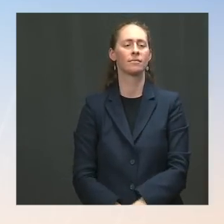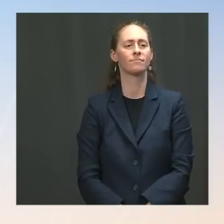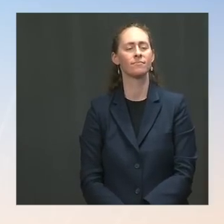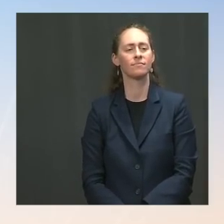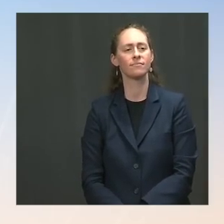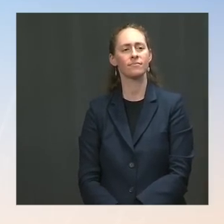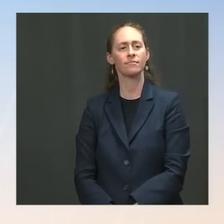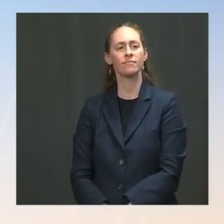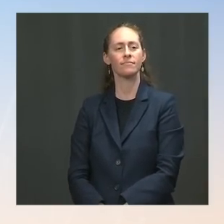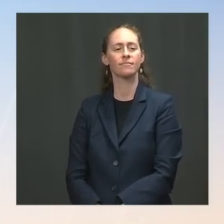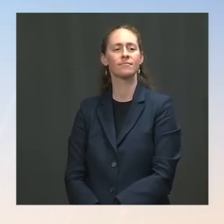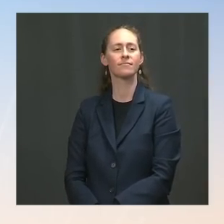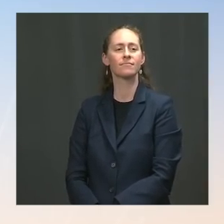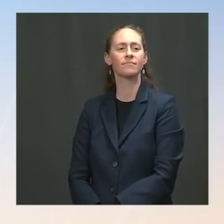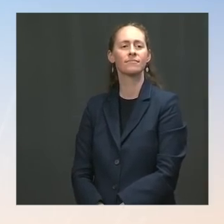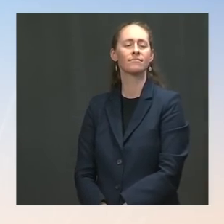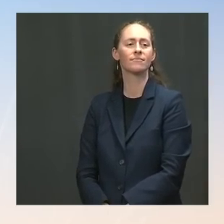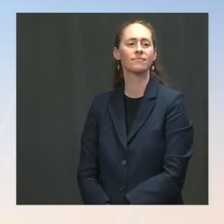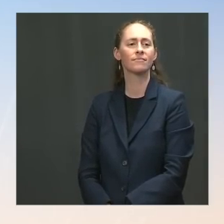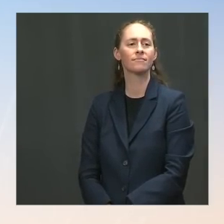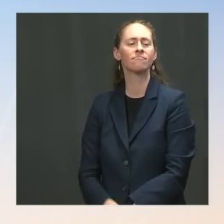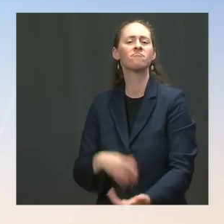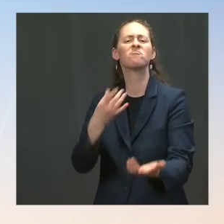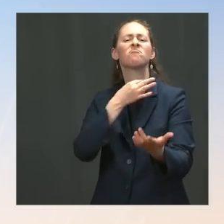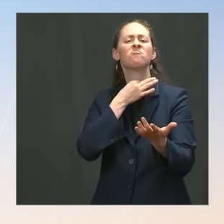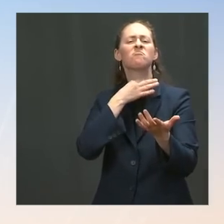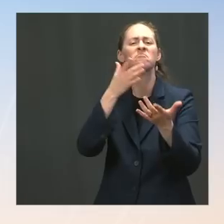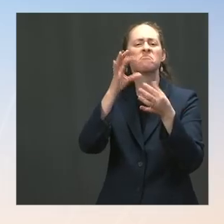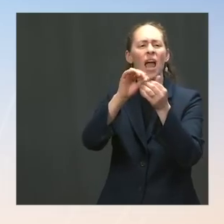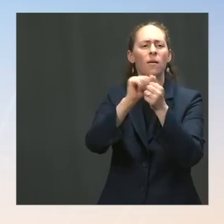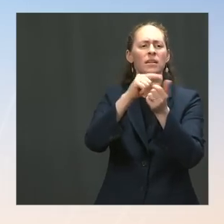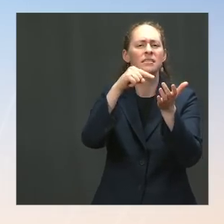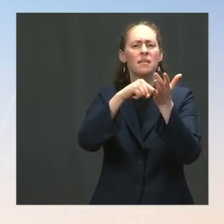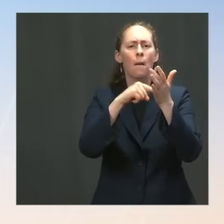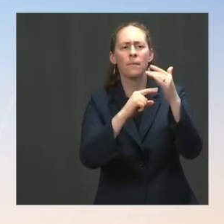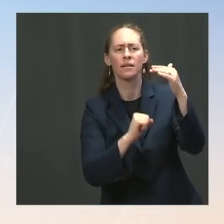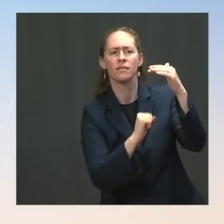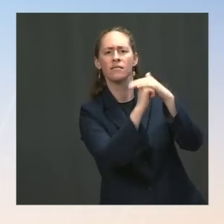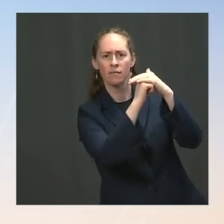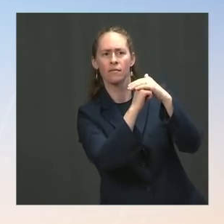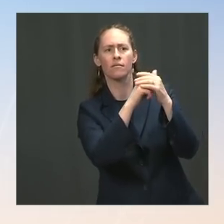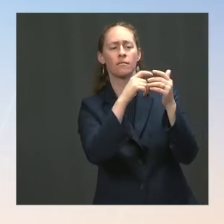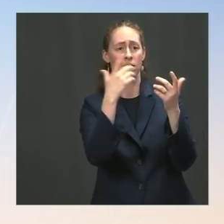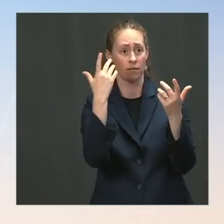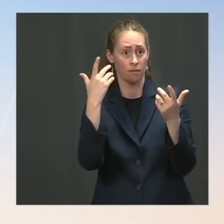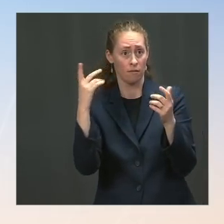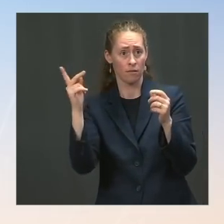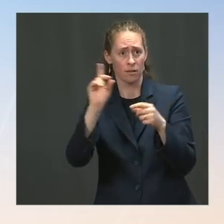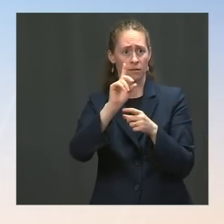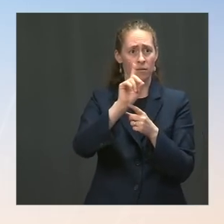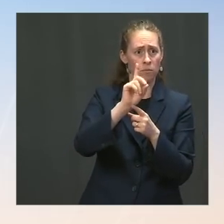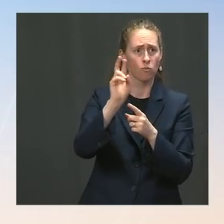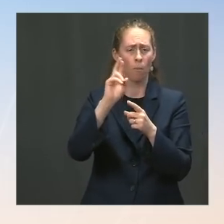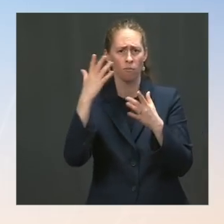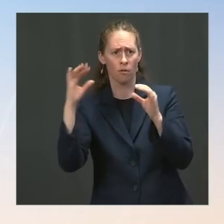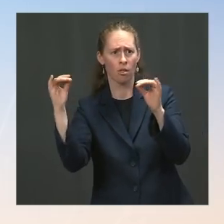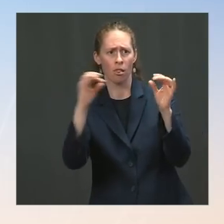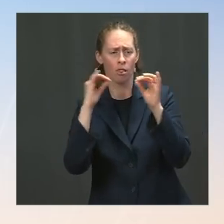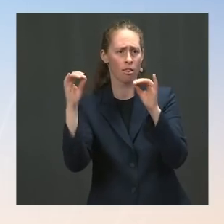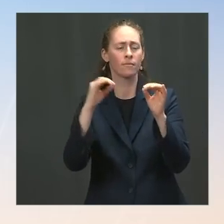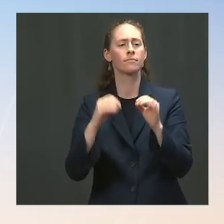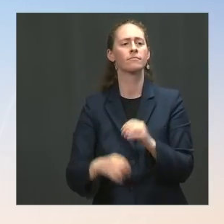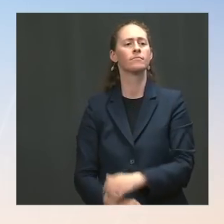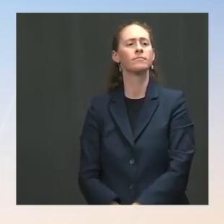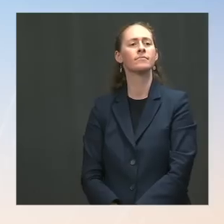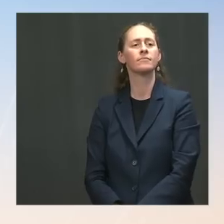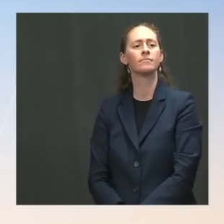about the debt ceiling. Senate Democrats have been talking about attaching it to the CR. Mitch McConnell earlier today